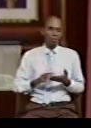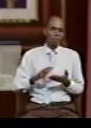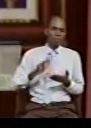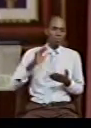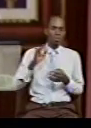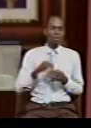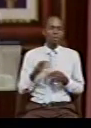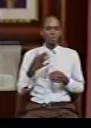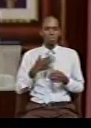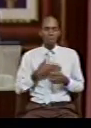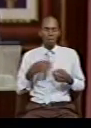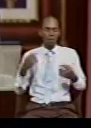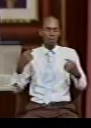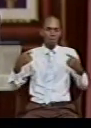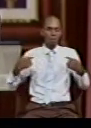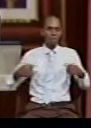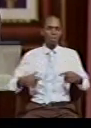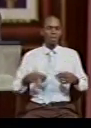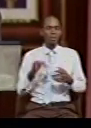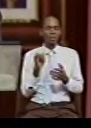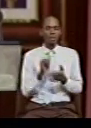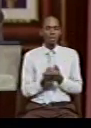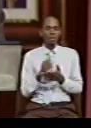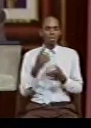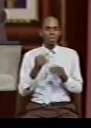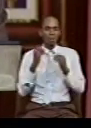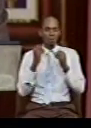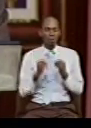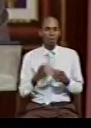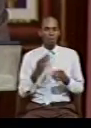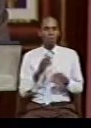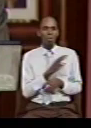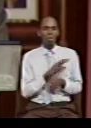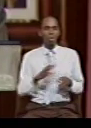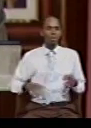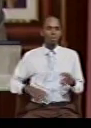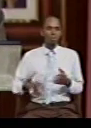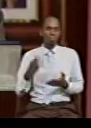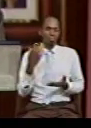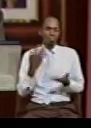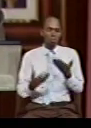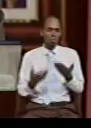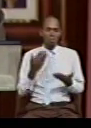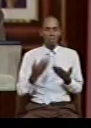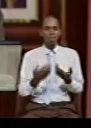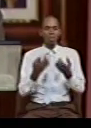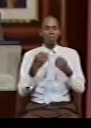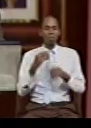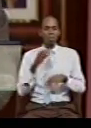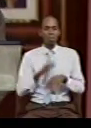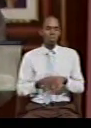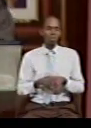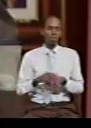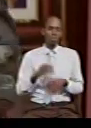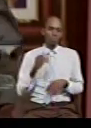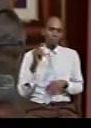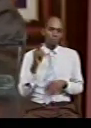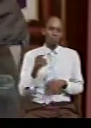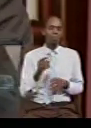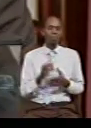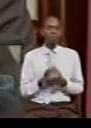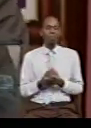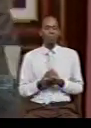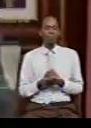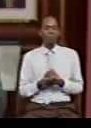infirmities, that the power of Christ be rest upon me. The moment you